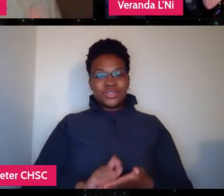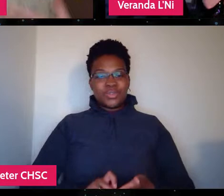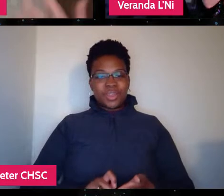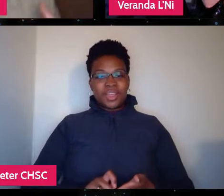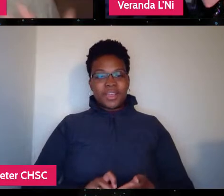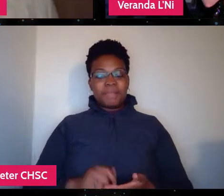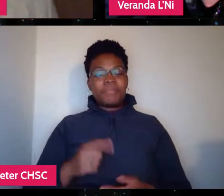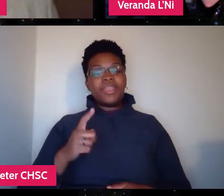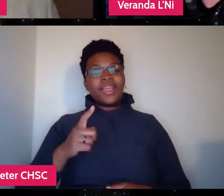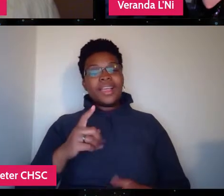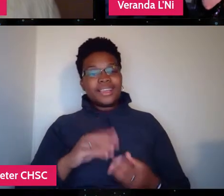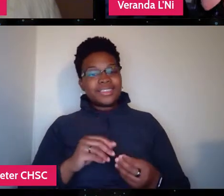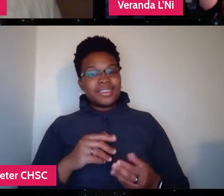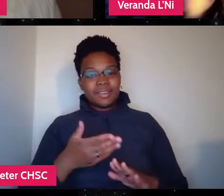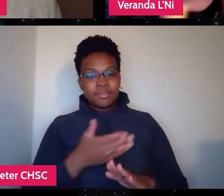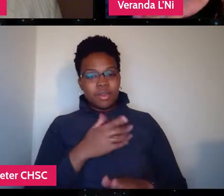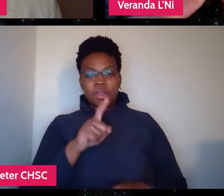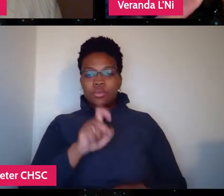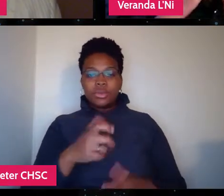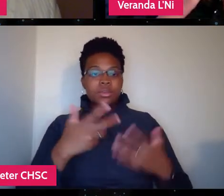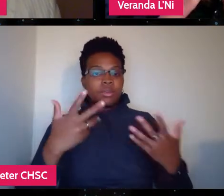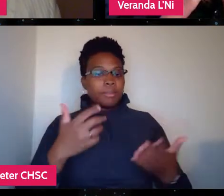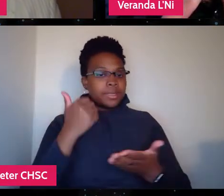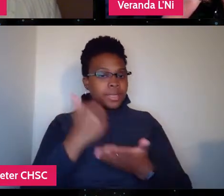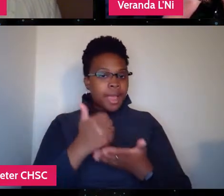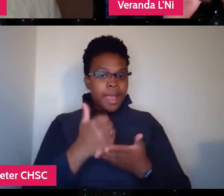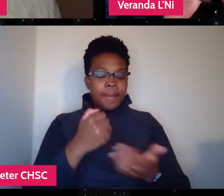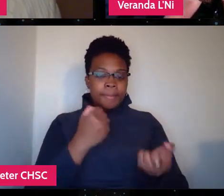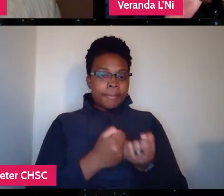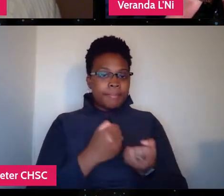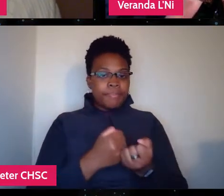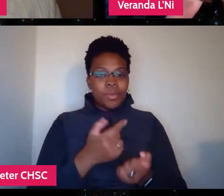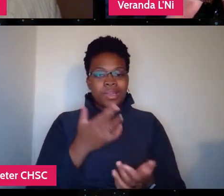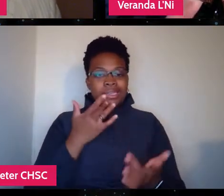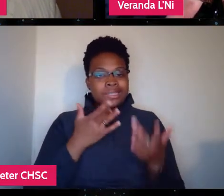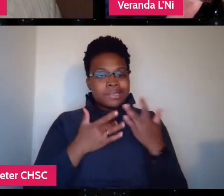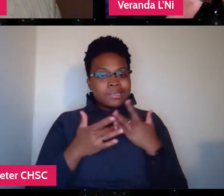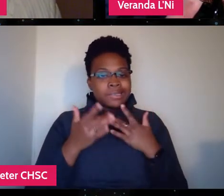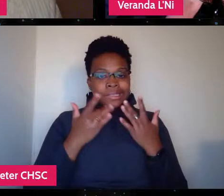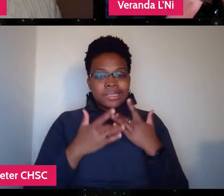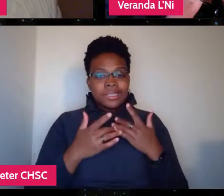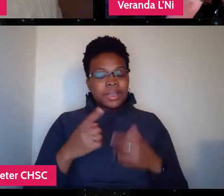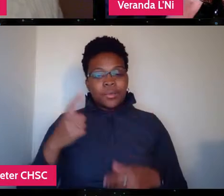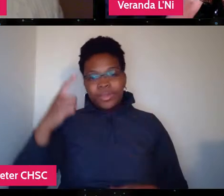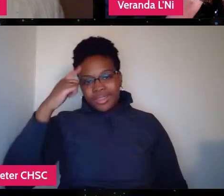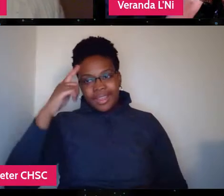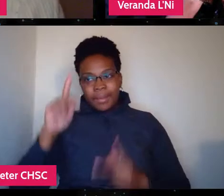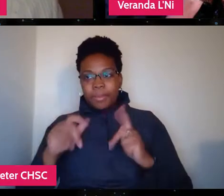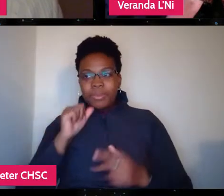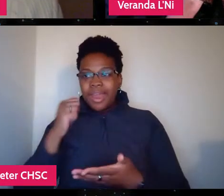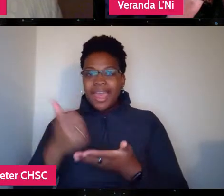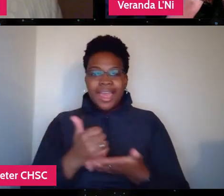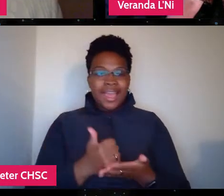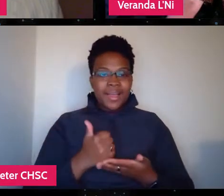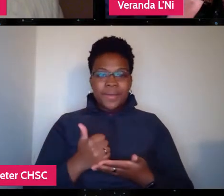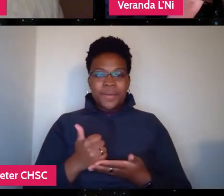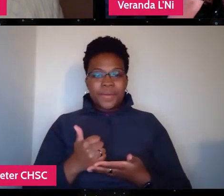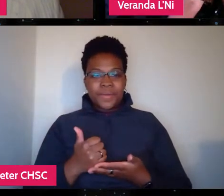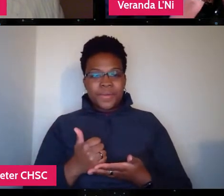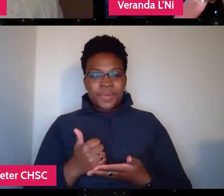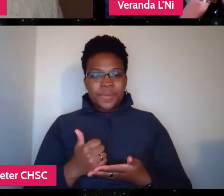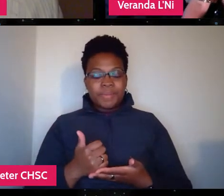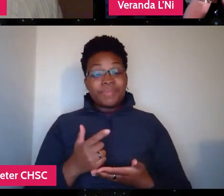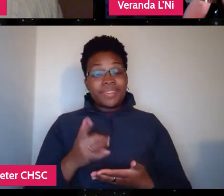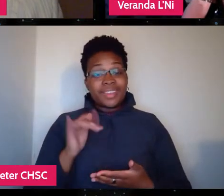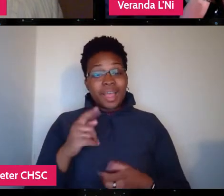before, you need so much help, you know, on a shoestring that we thought people wouldn't help us, you know? And it was, that